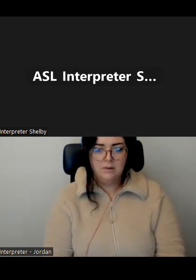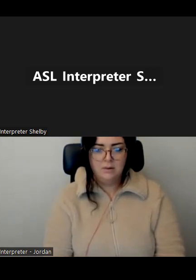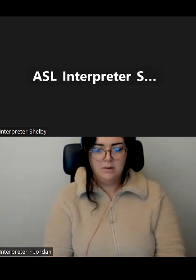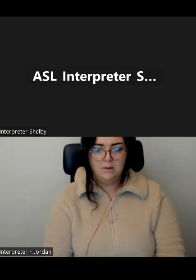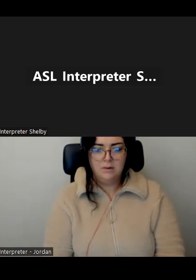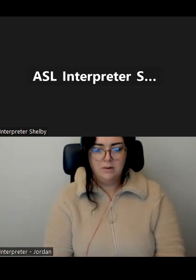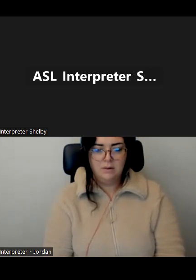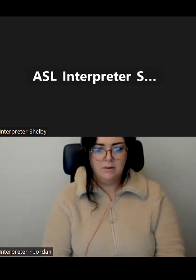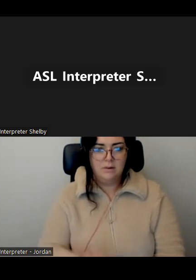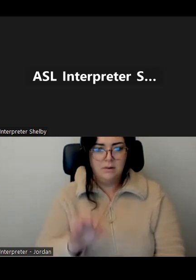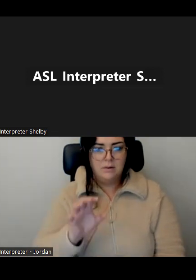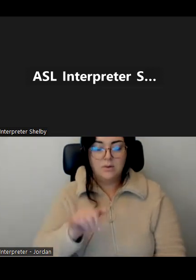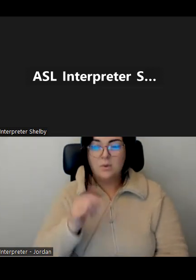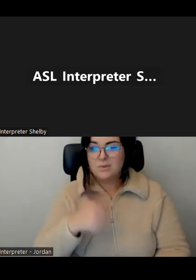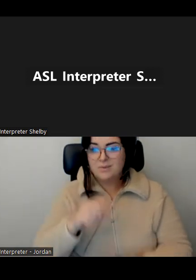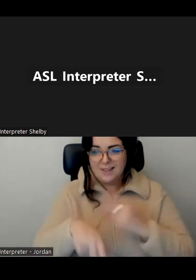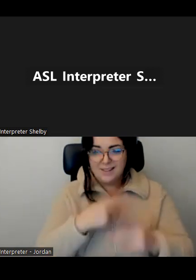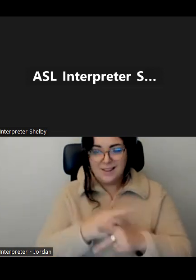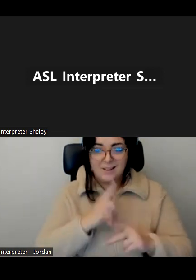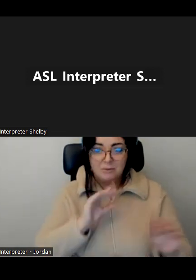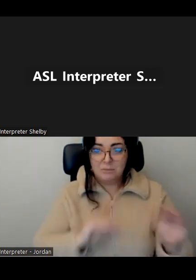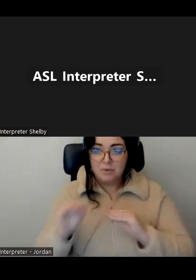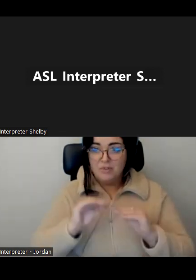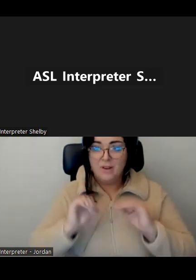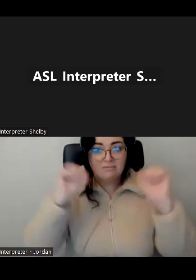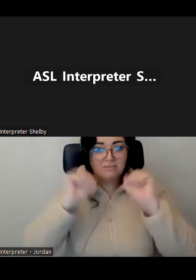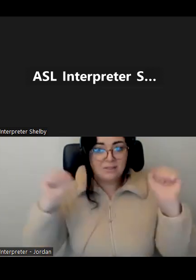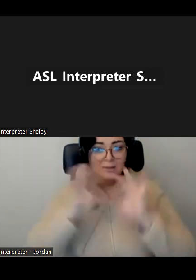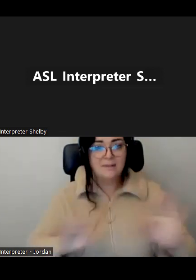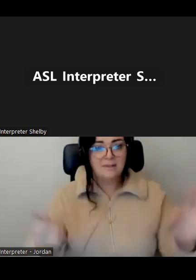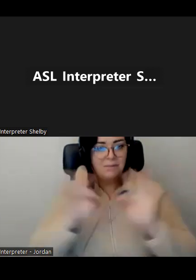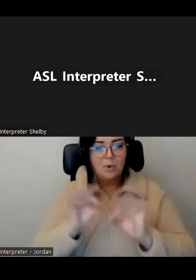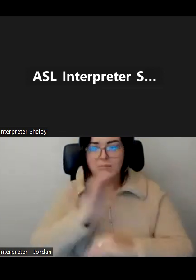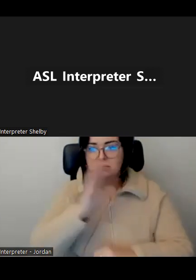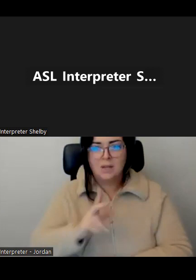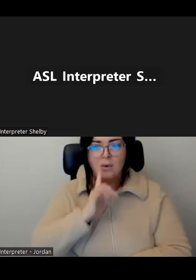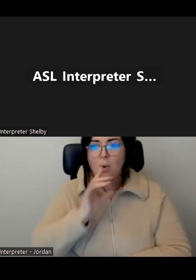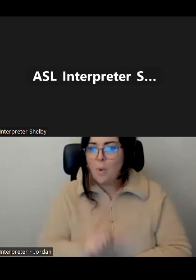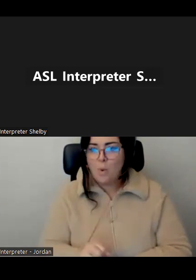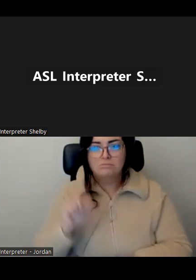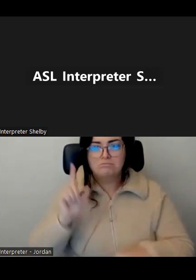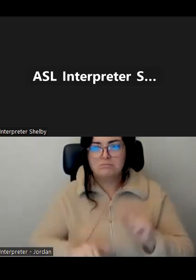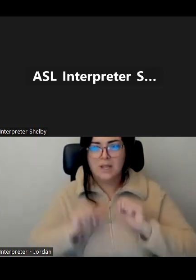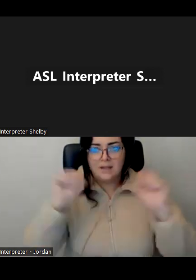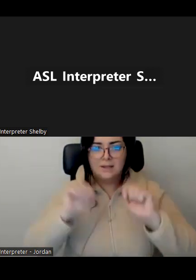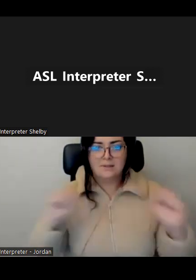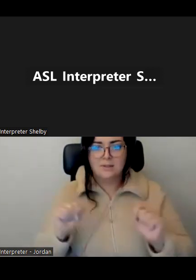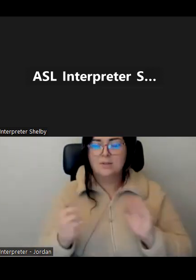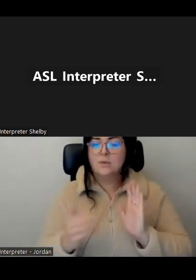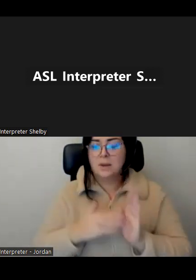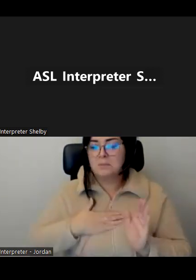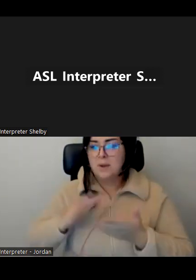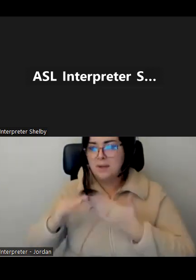activity is great for you, and you're never too old to exercise. I know that there's various, in my community